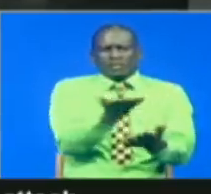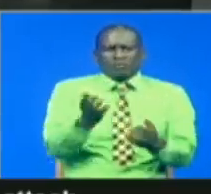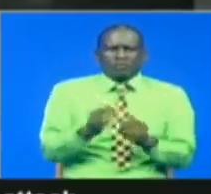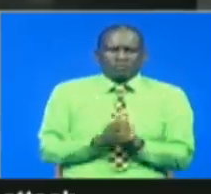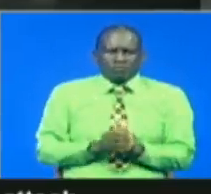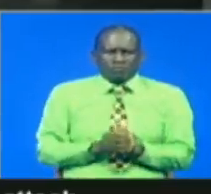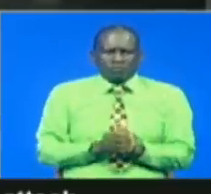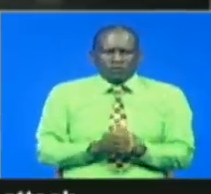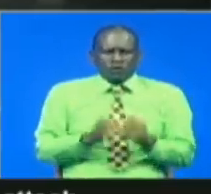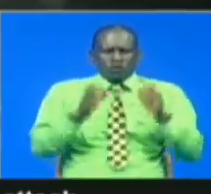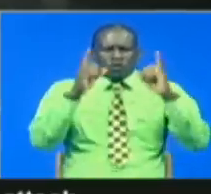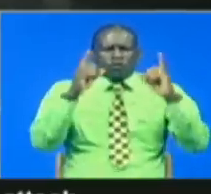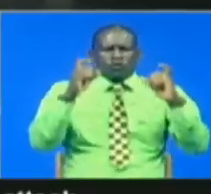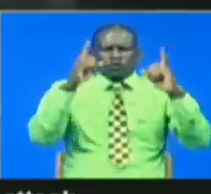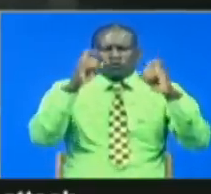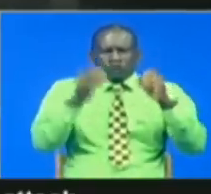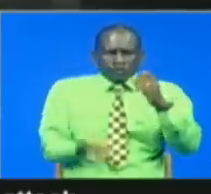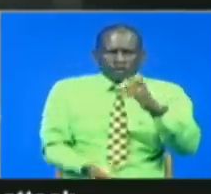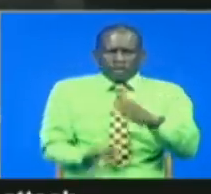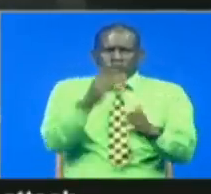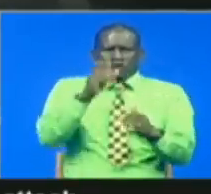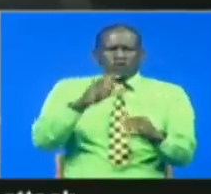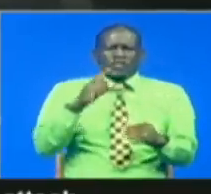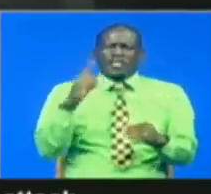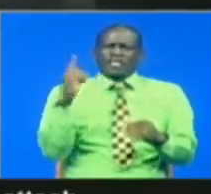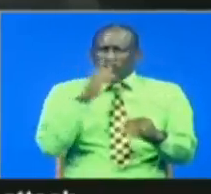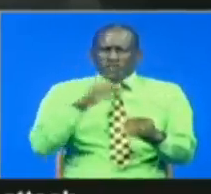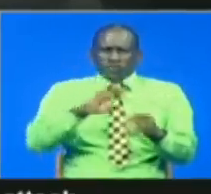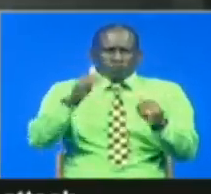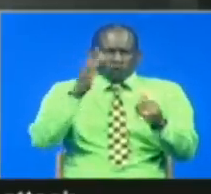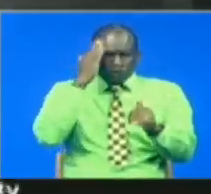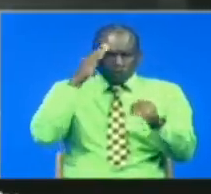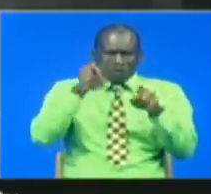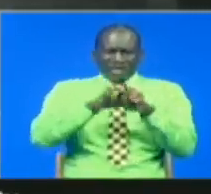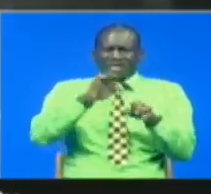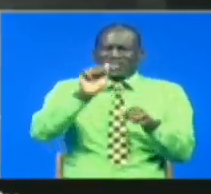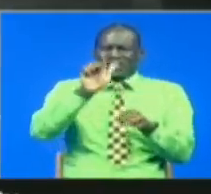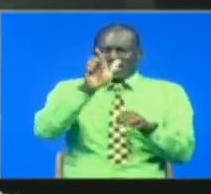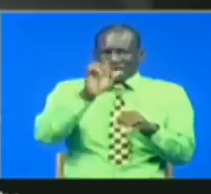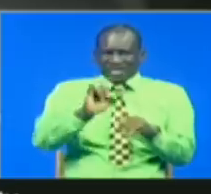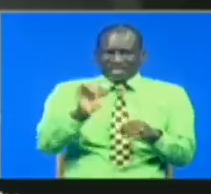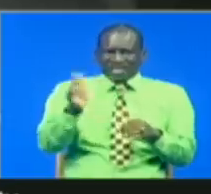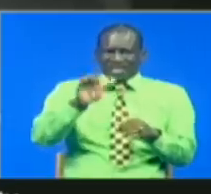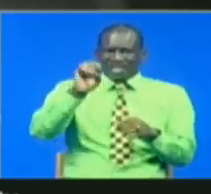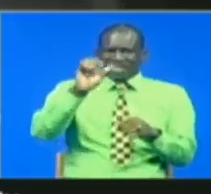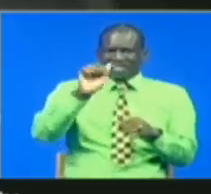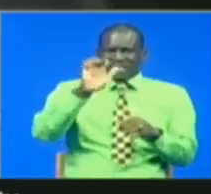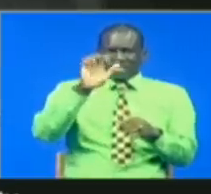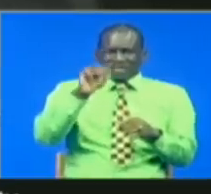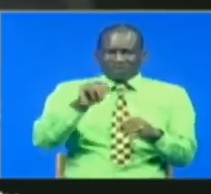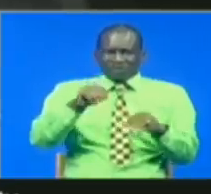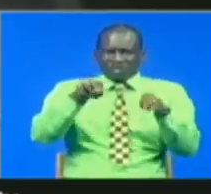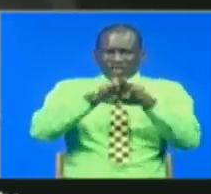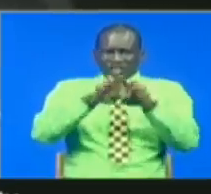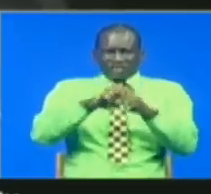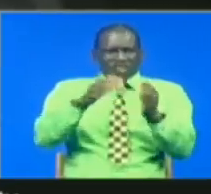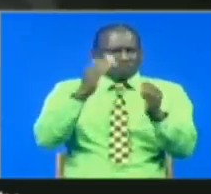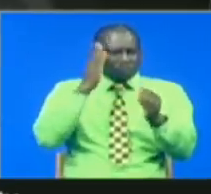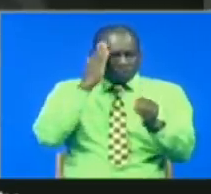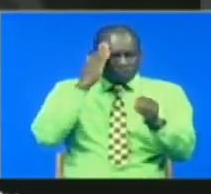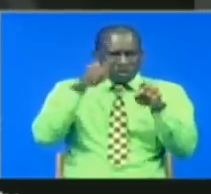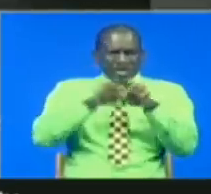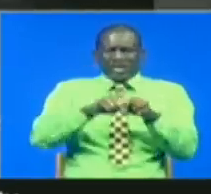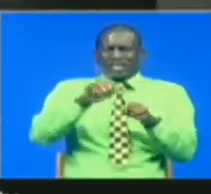More photos have emerged of one of the terrorists known as Ali Salim Gishunge, also known as Farouk Juma or